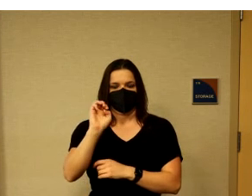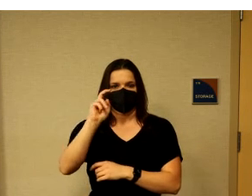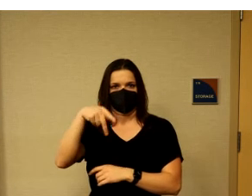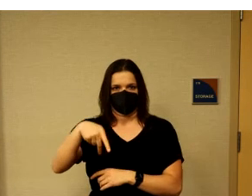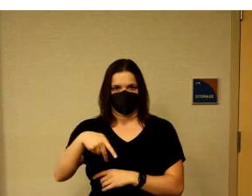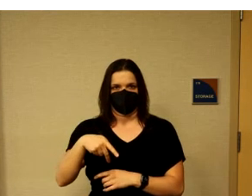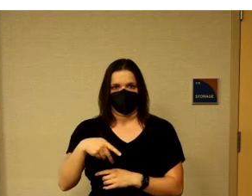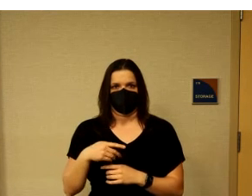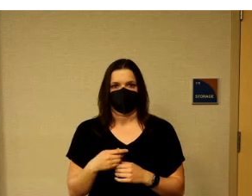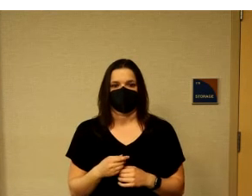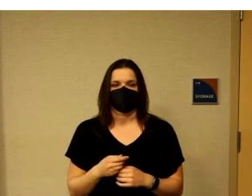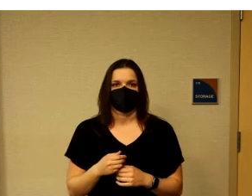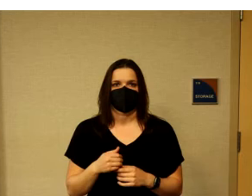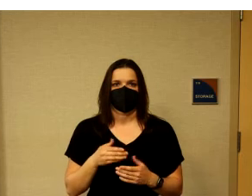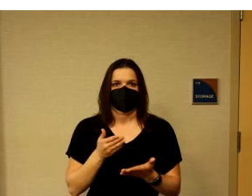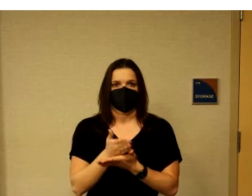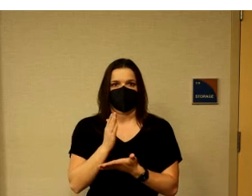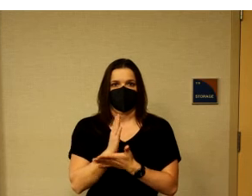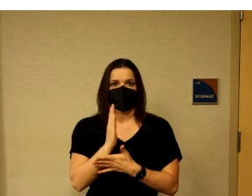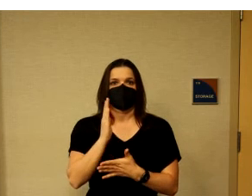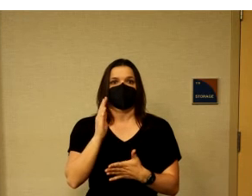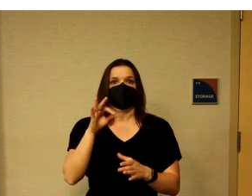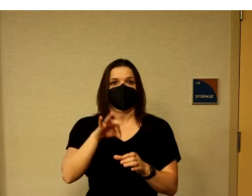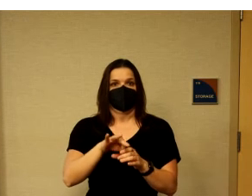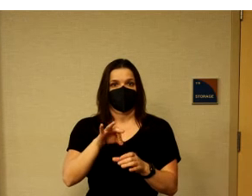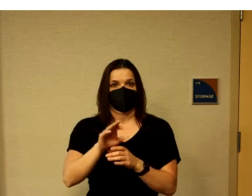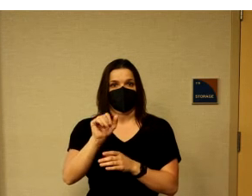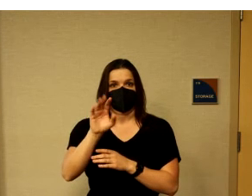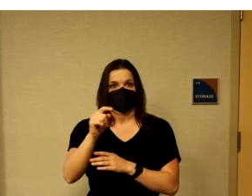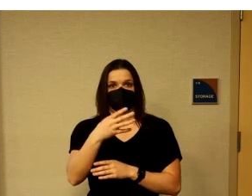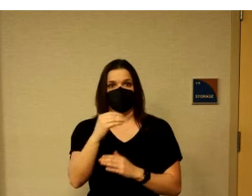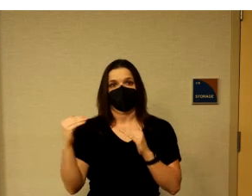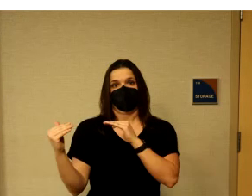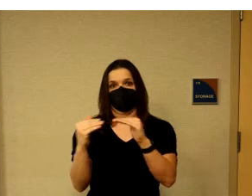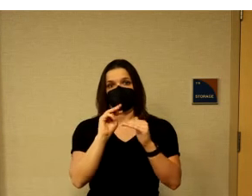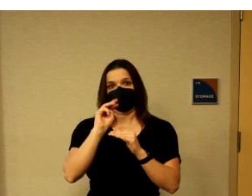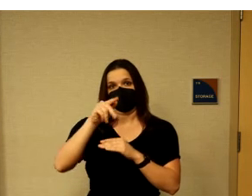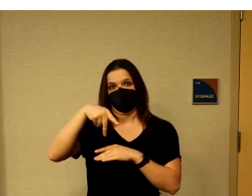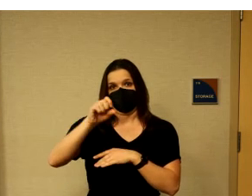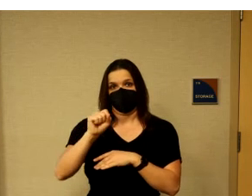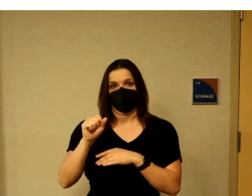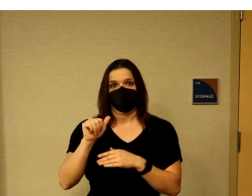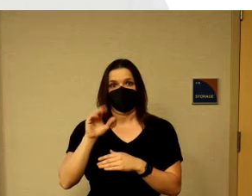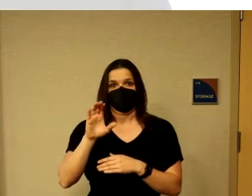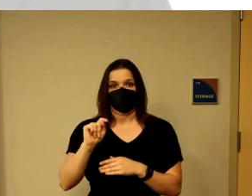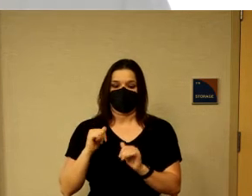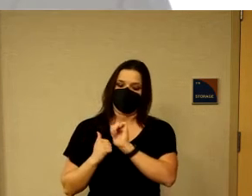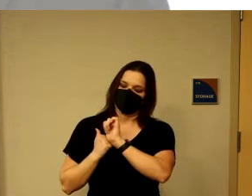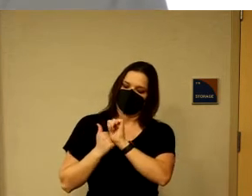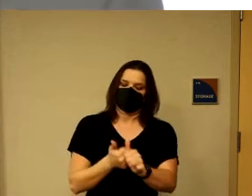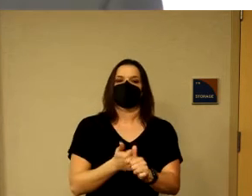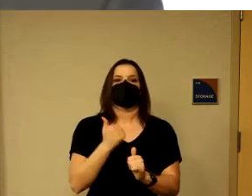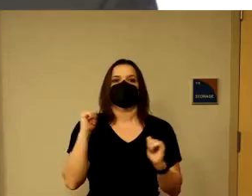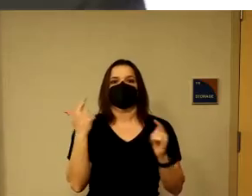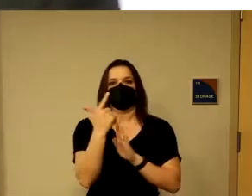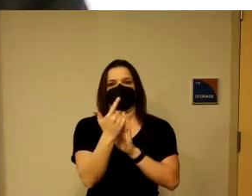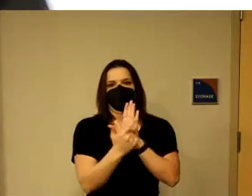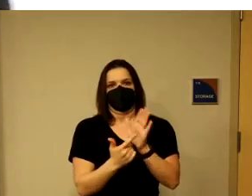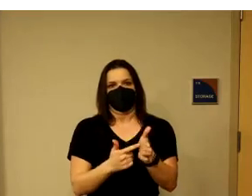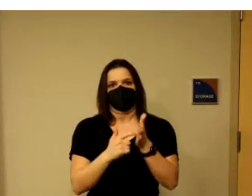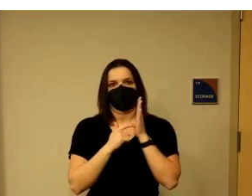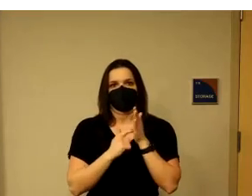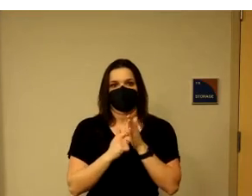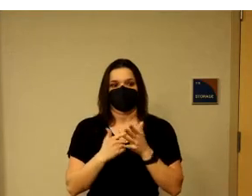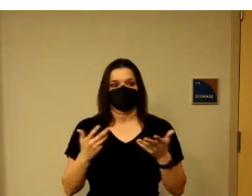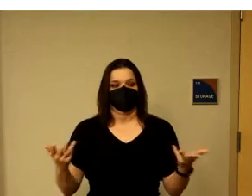is compliant with the Voting Rights Act and the Fair Maps Act. So it does follow all the law requirements. And